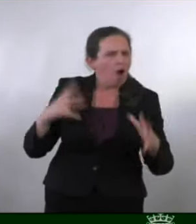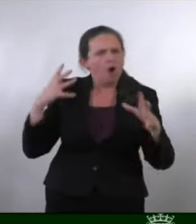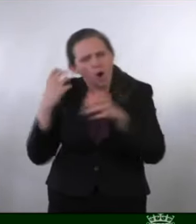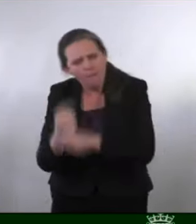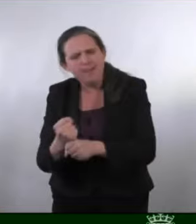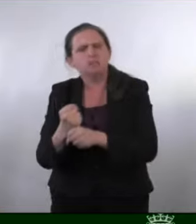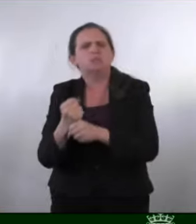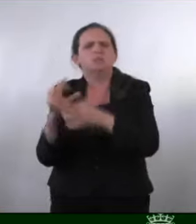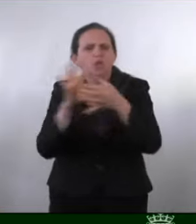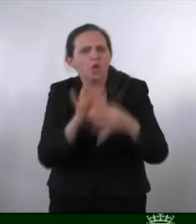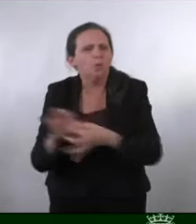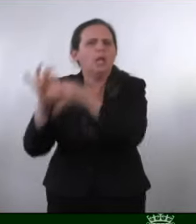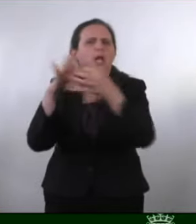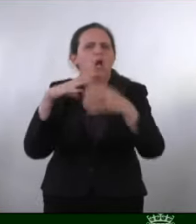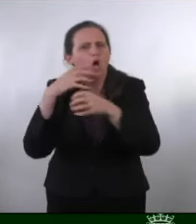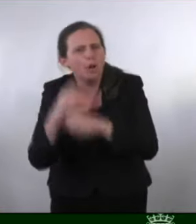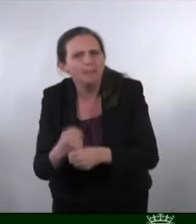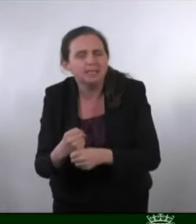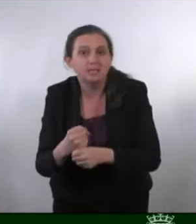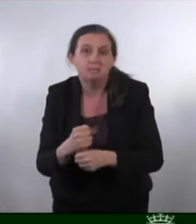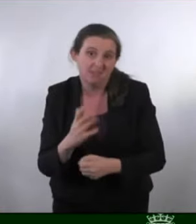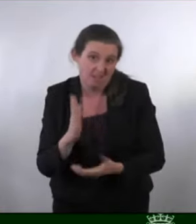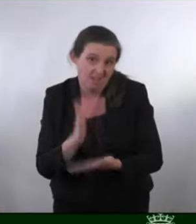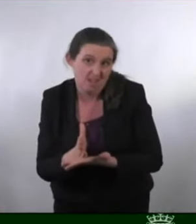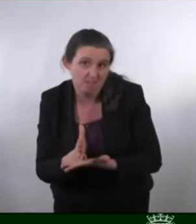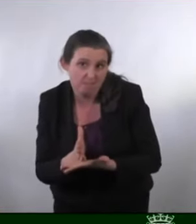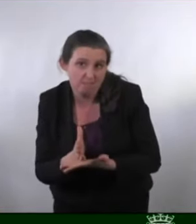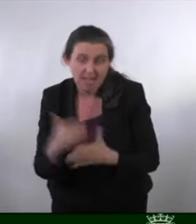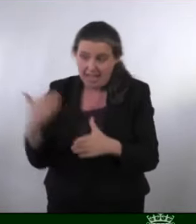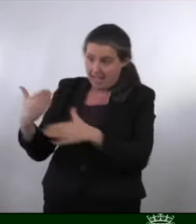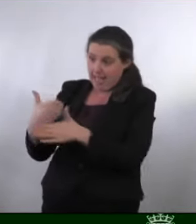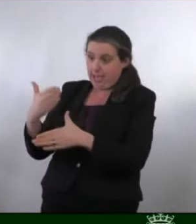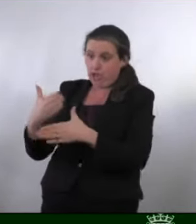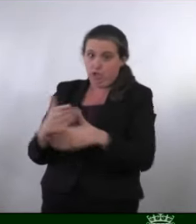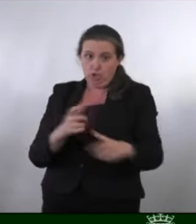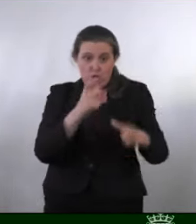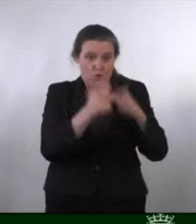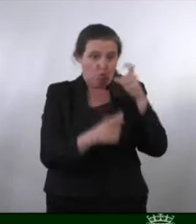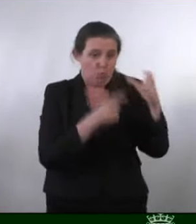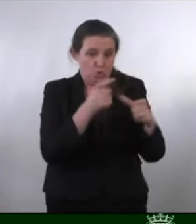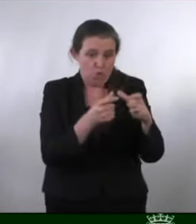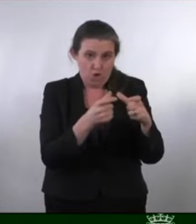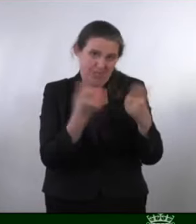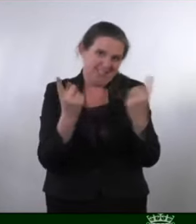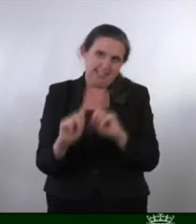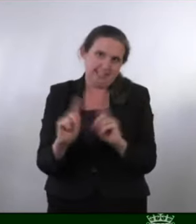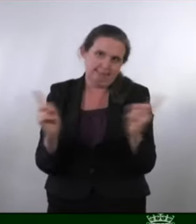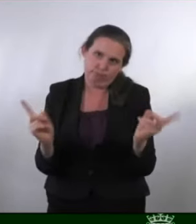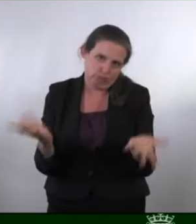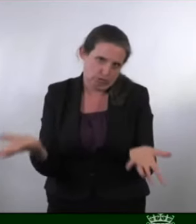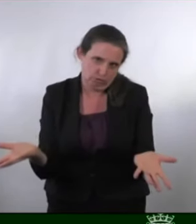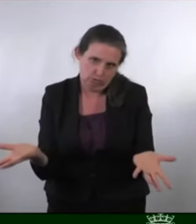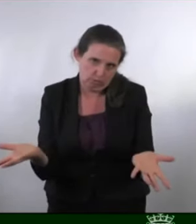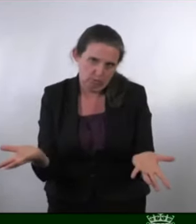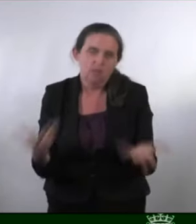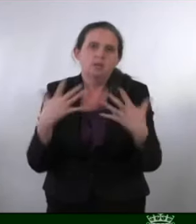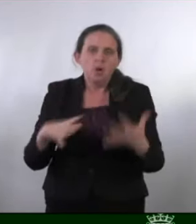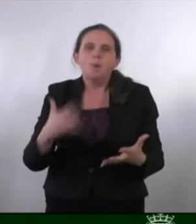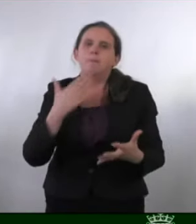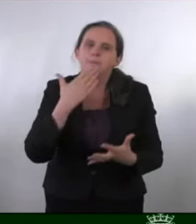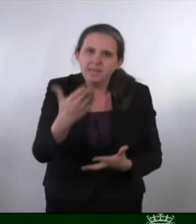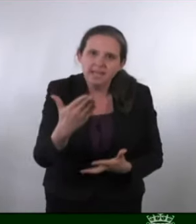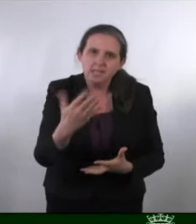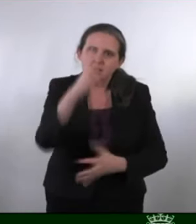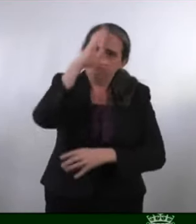negligence in supporting the Welsh Government through flooding and in cooperating them with coronavirus speaks volumes. So will he therefore please confirm his